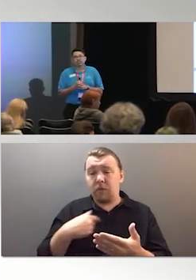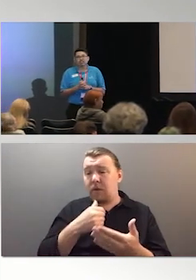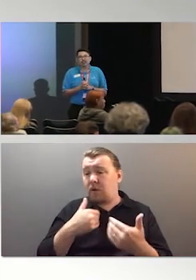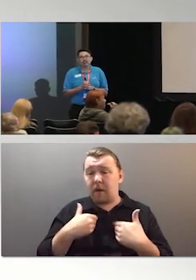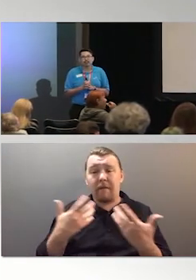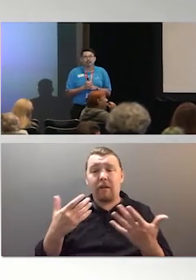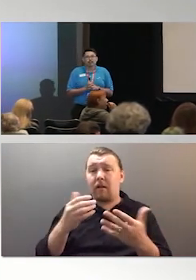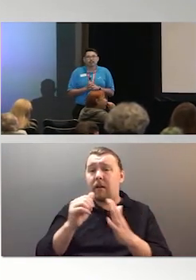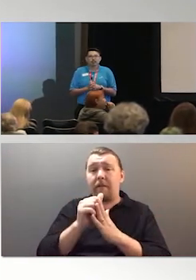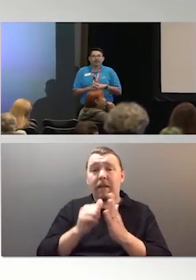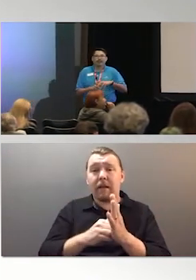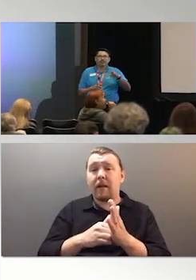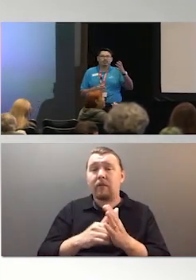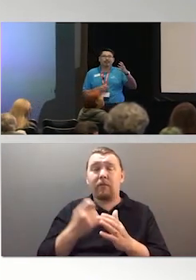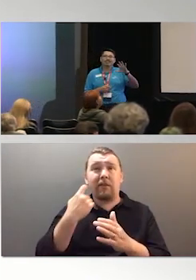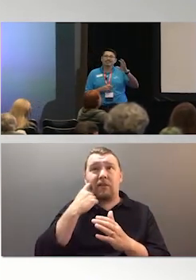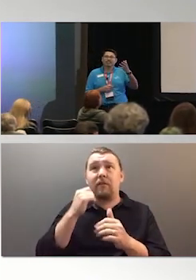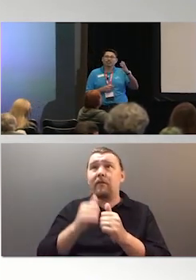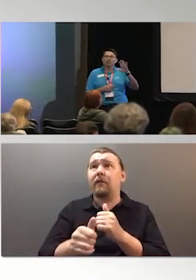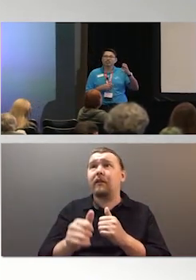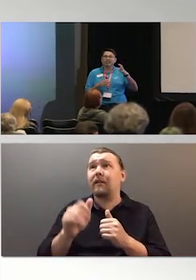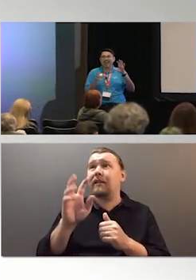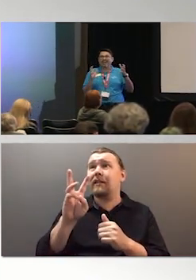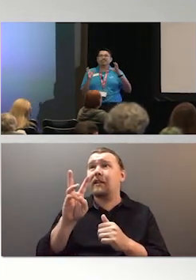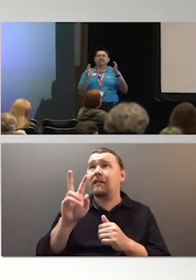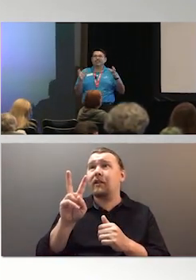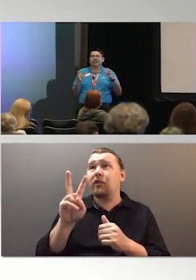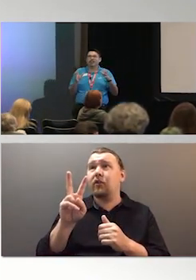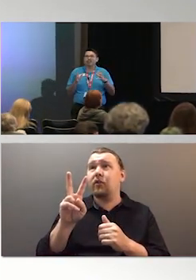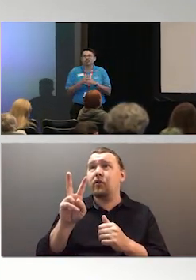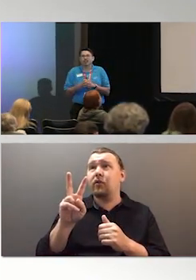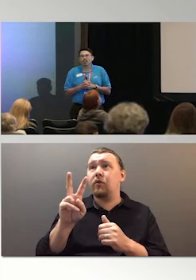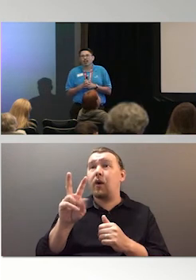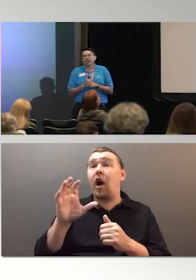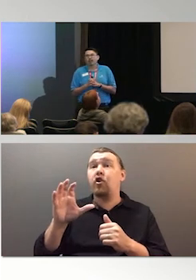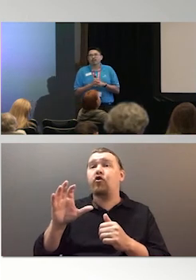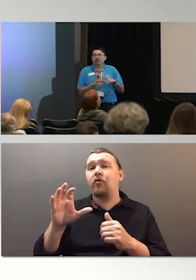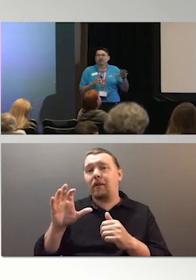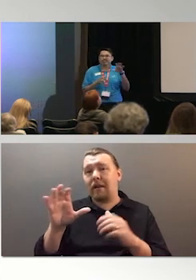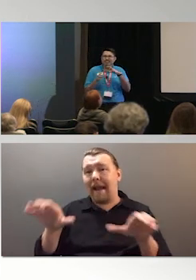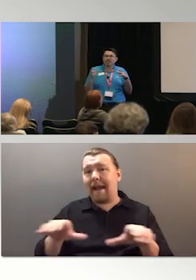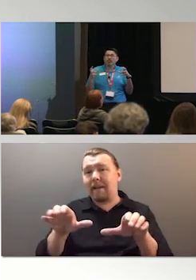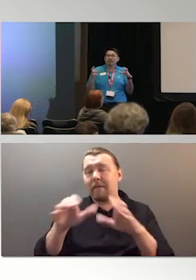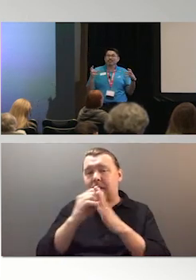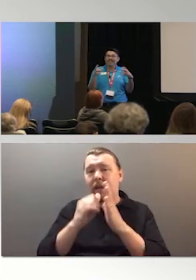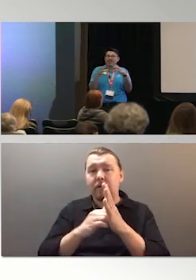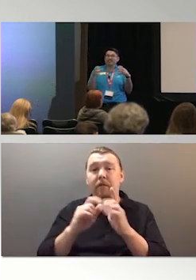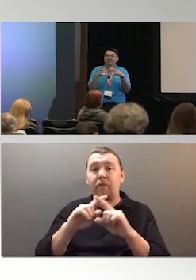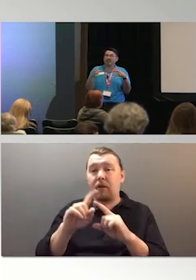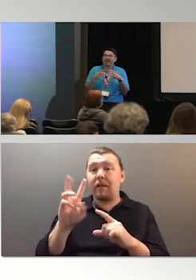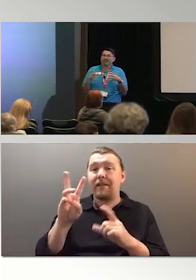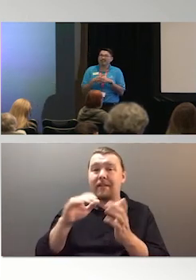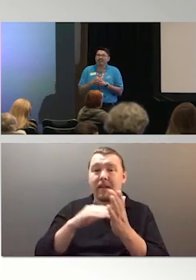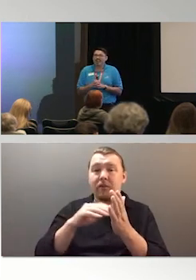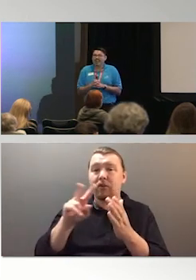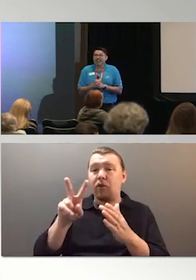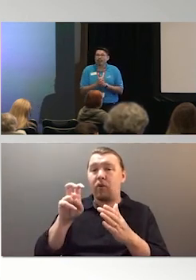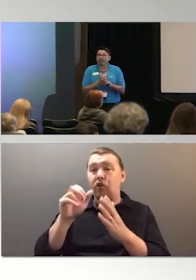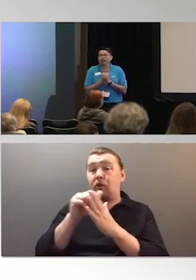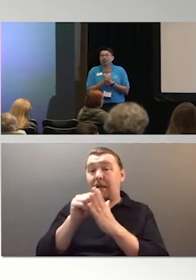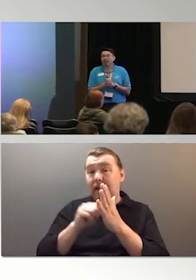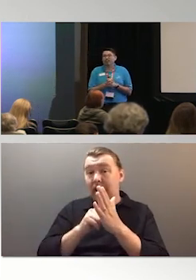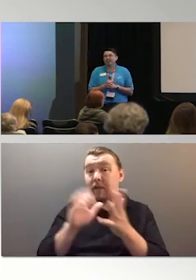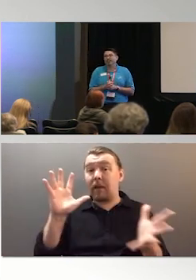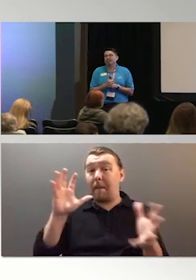We just surpassed about 6,200 active accounts. But those 6,200 accounts combined have